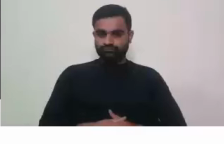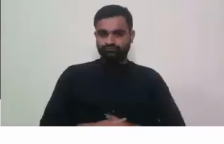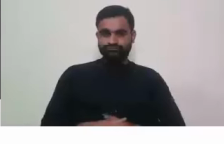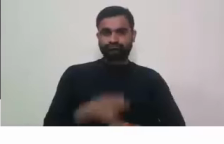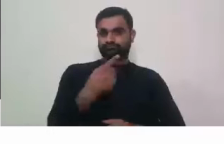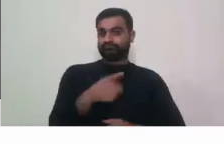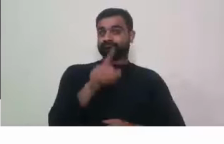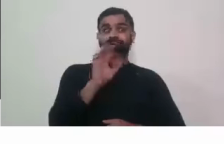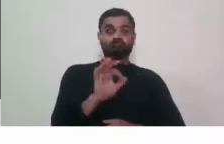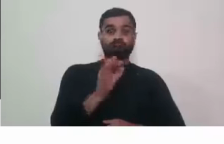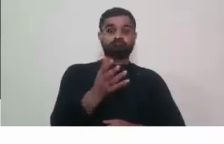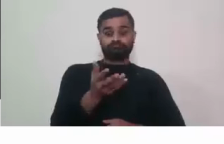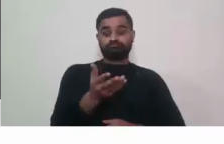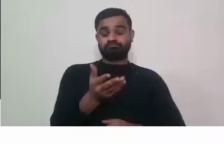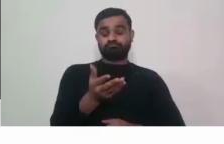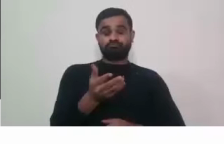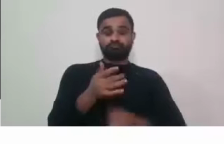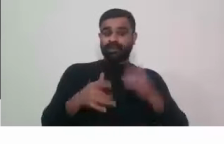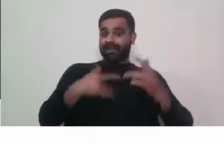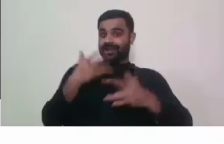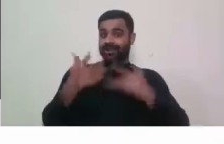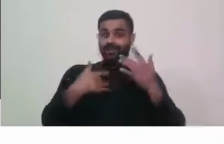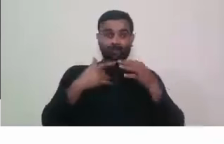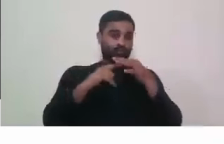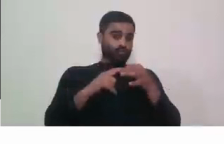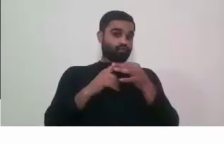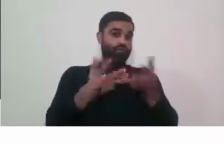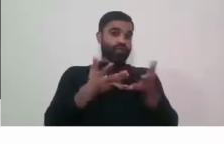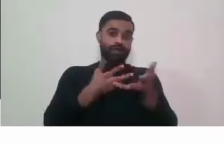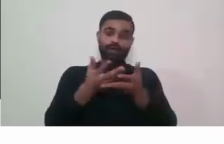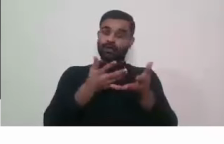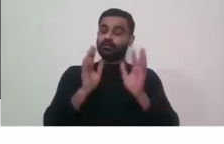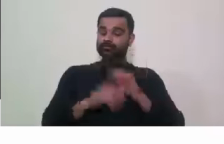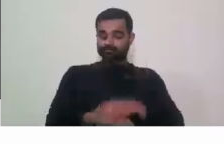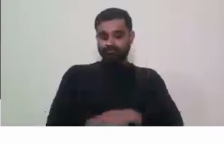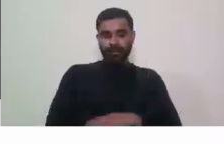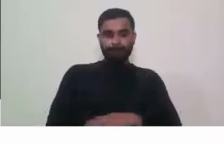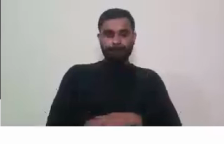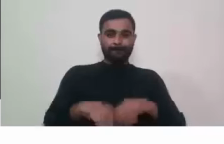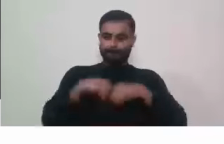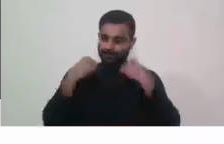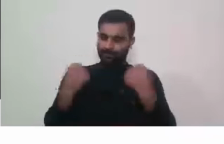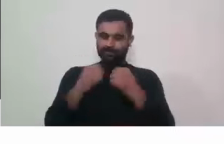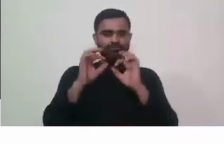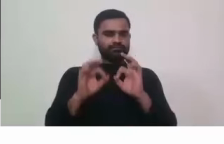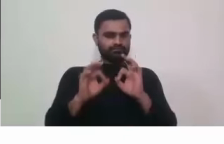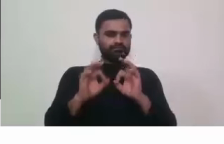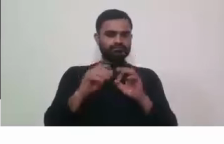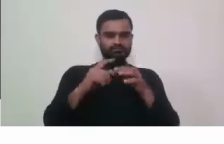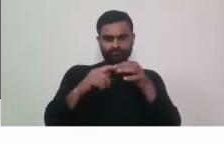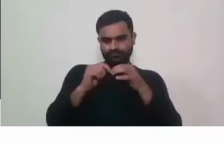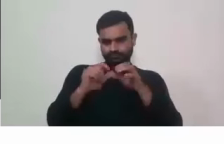Yeah, so we also have started to getting questions, uh, activities as well. Indrajit sir has a question.